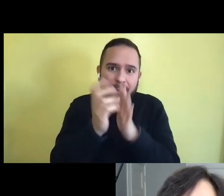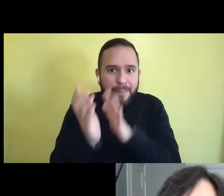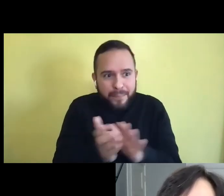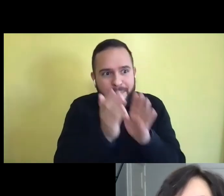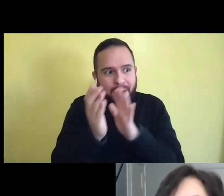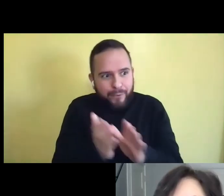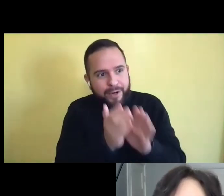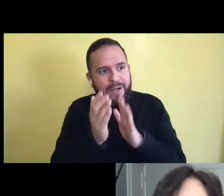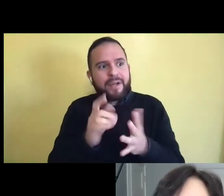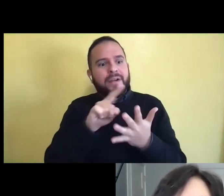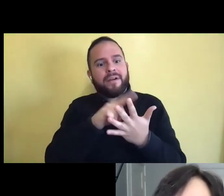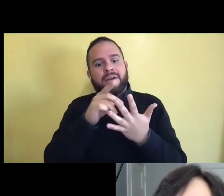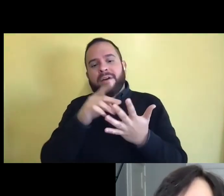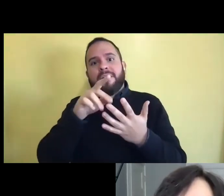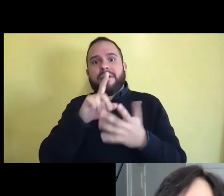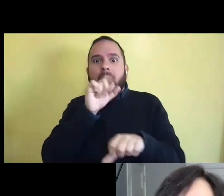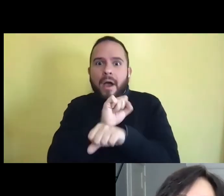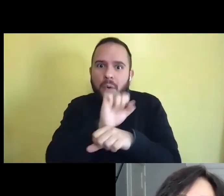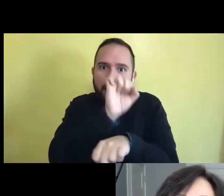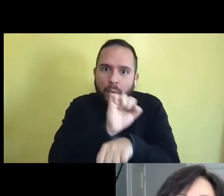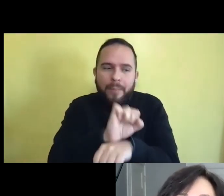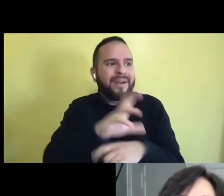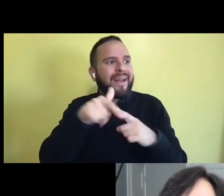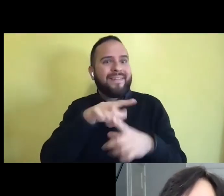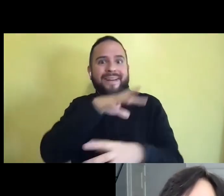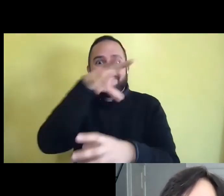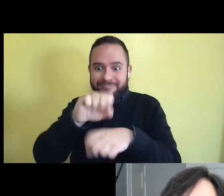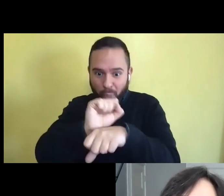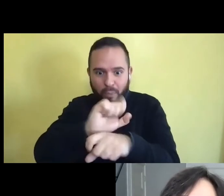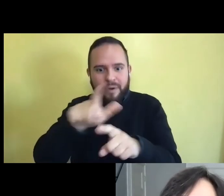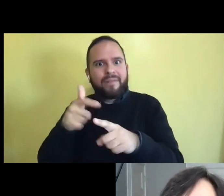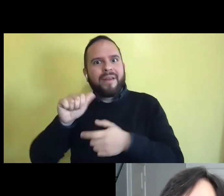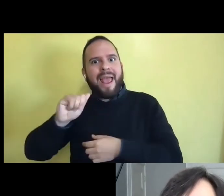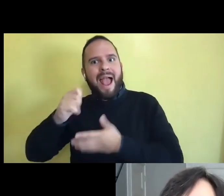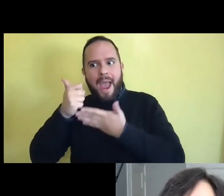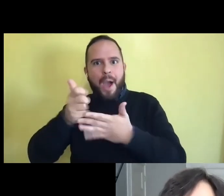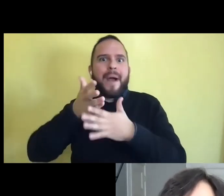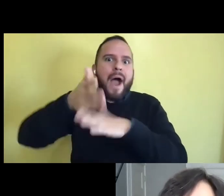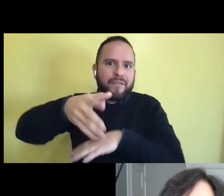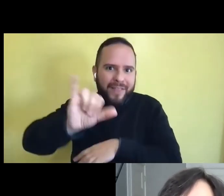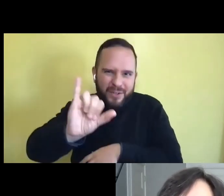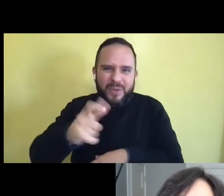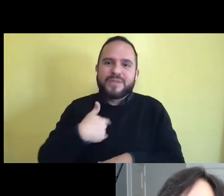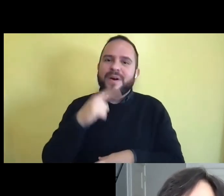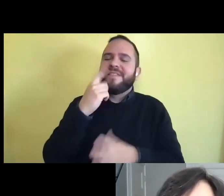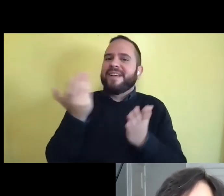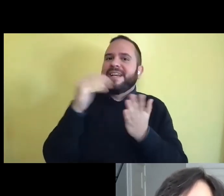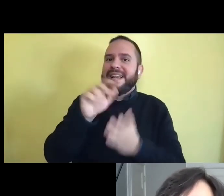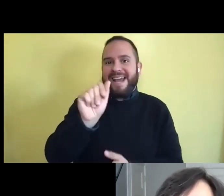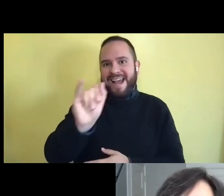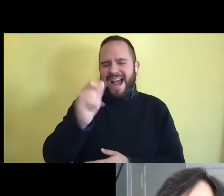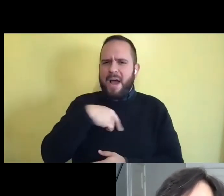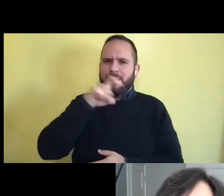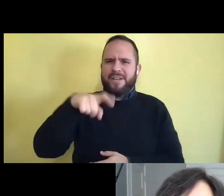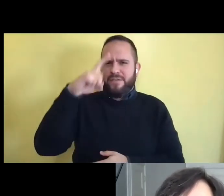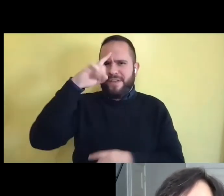actual employment and post-employment in the workplace. So I think when we talk about AI, we really should think in the entire ecosystem